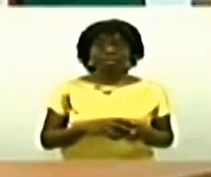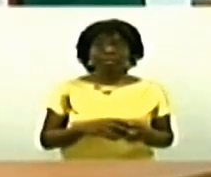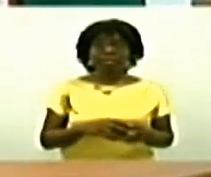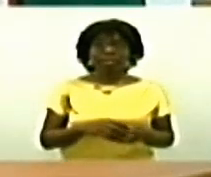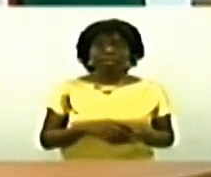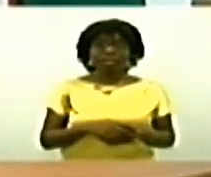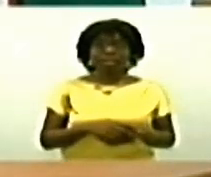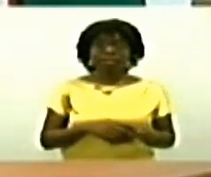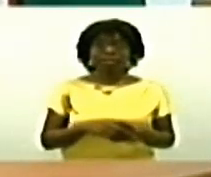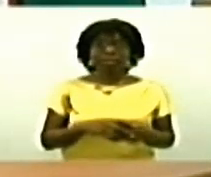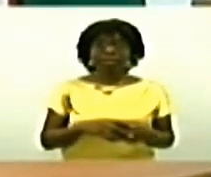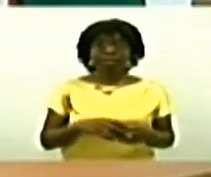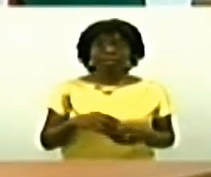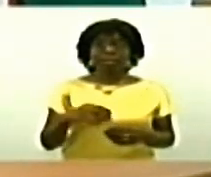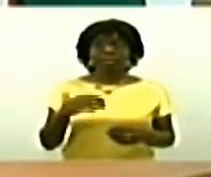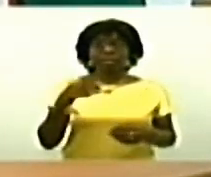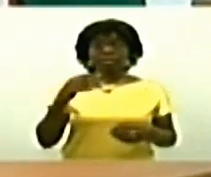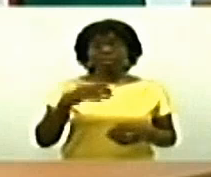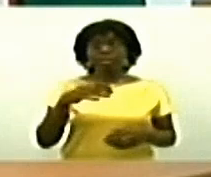Politics is